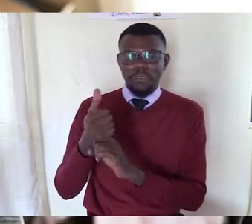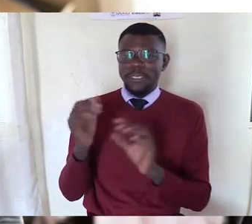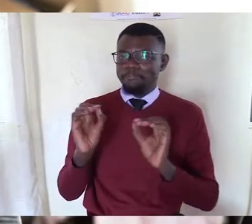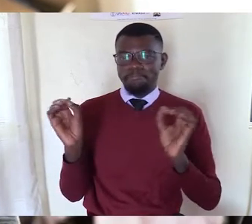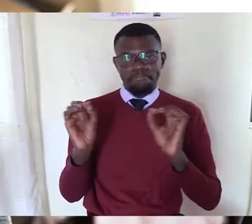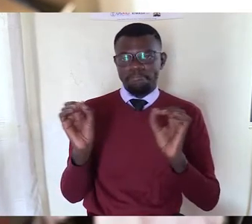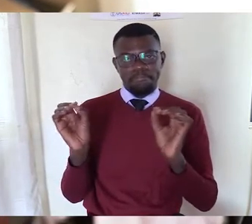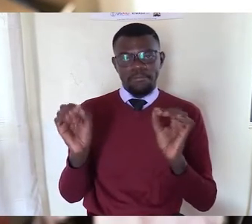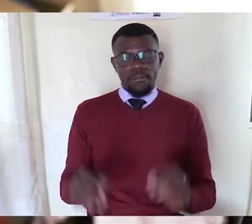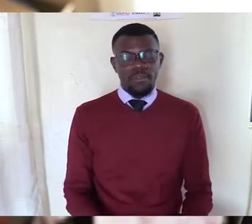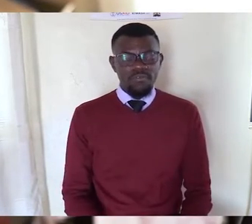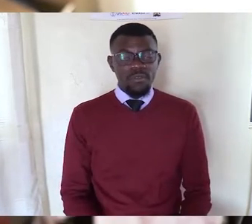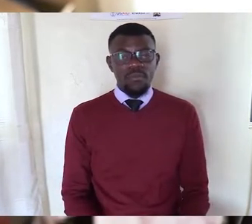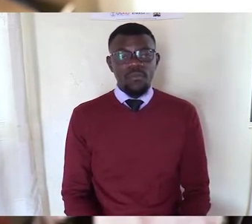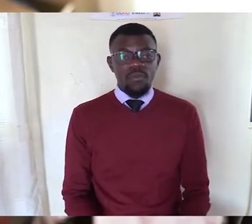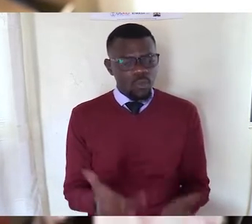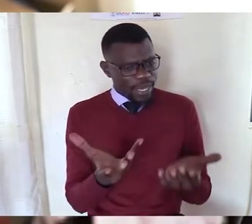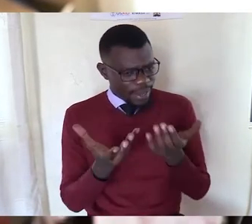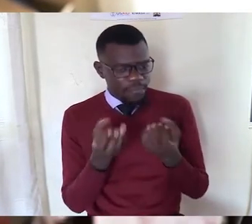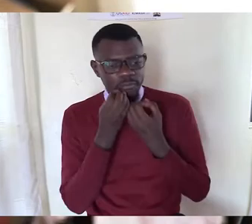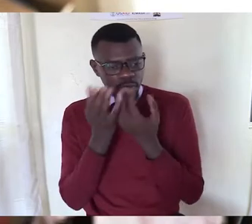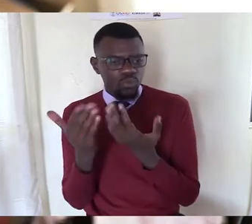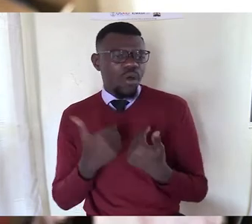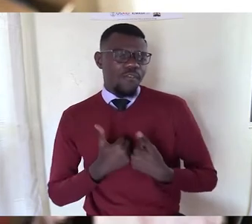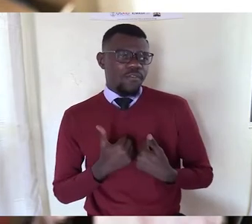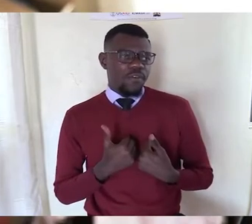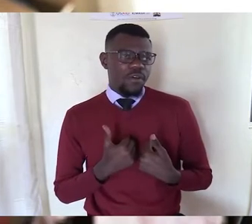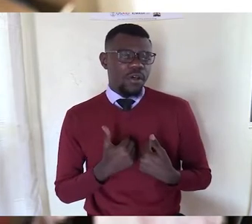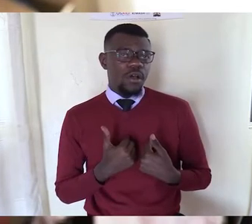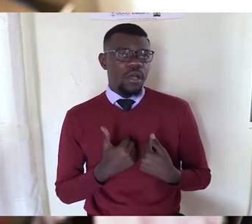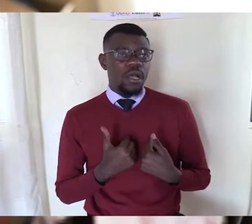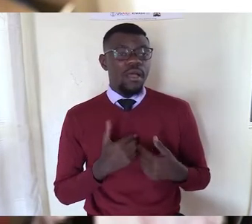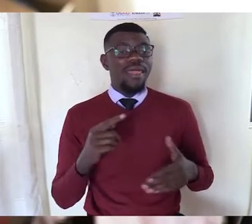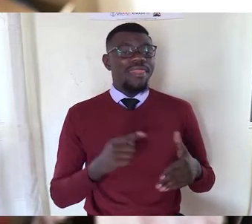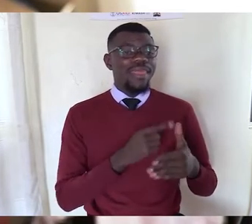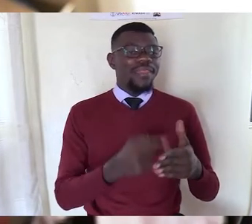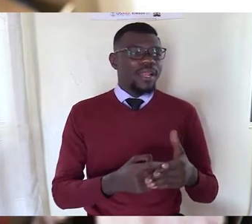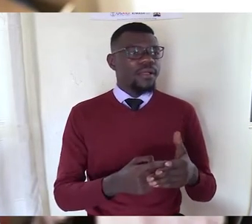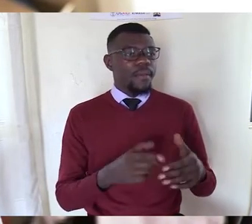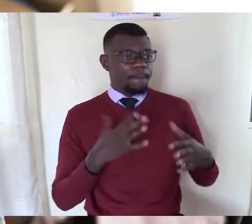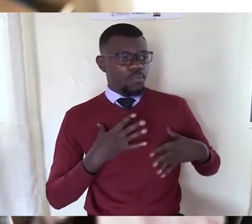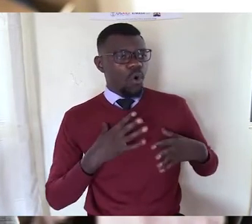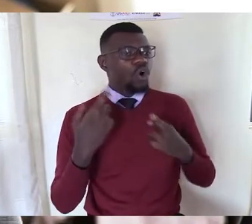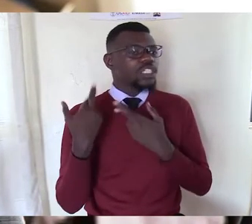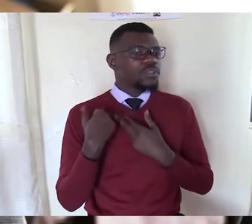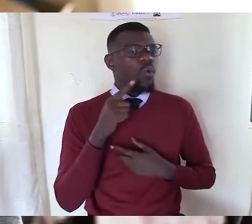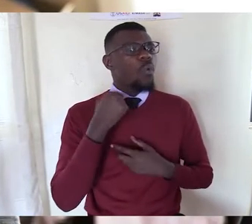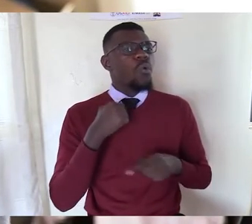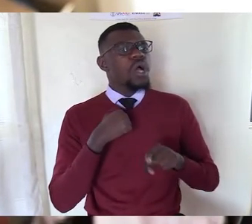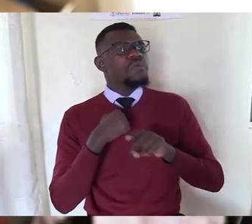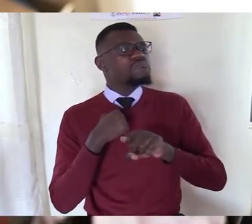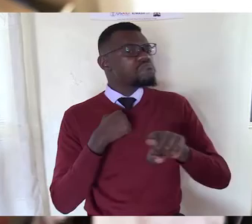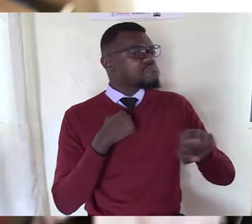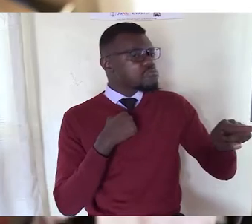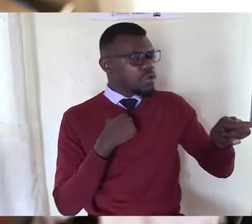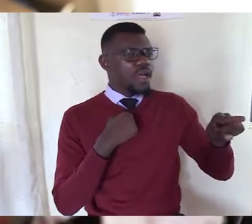have. So we need them to have this information so that they can also be able to hold people accountable for the